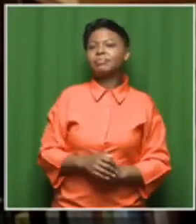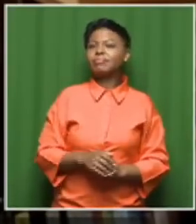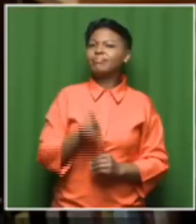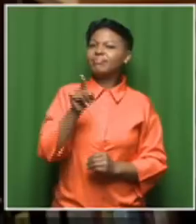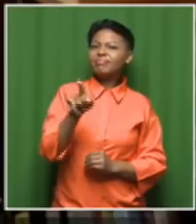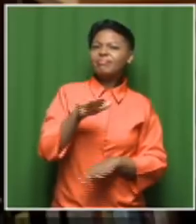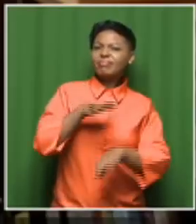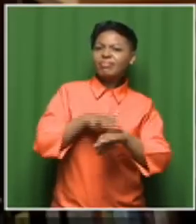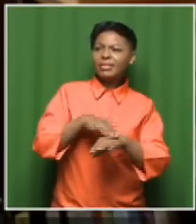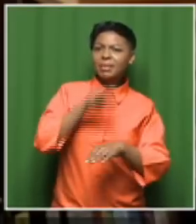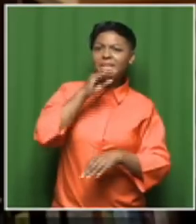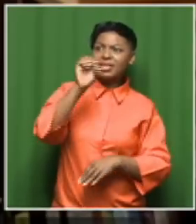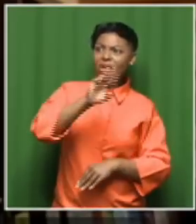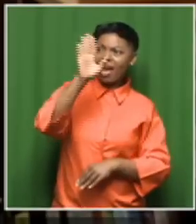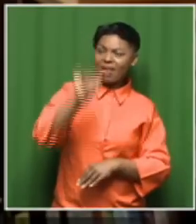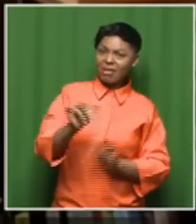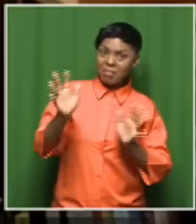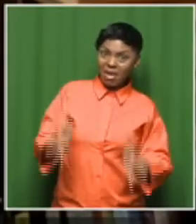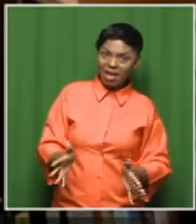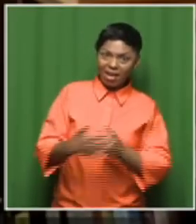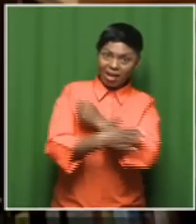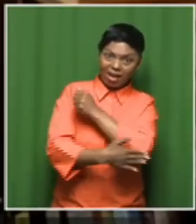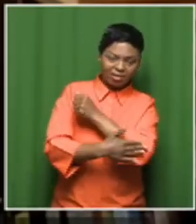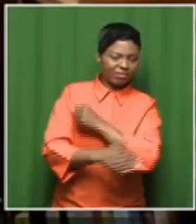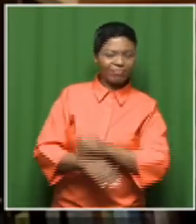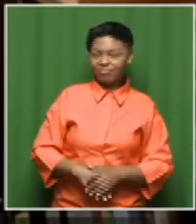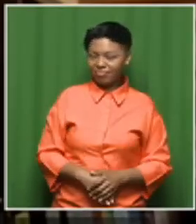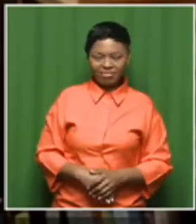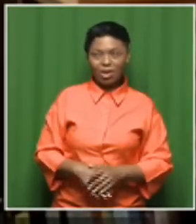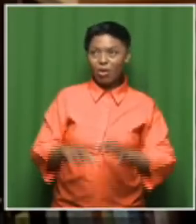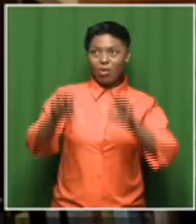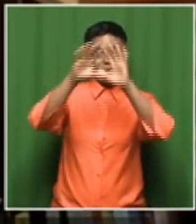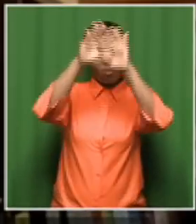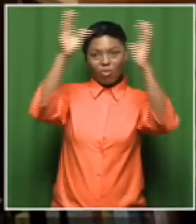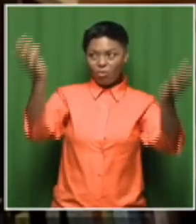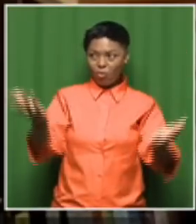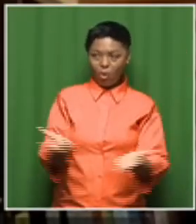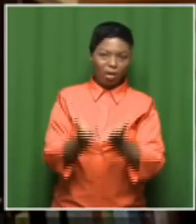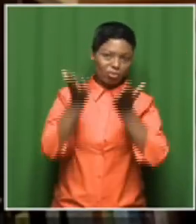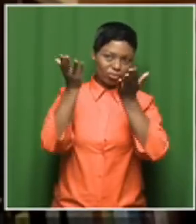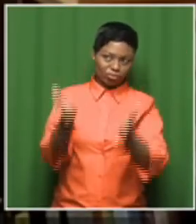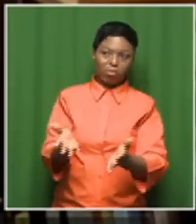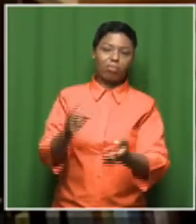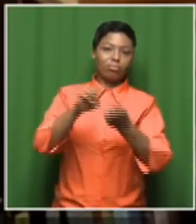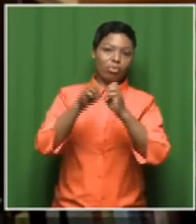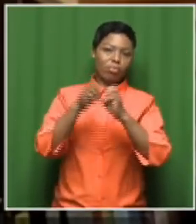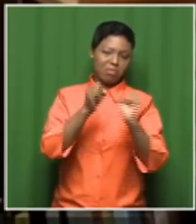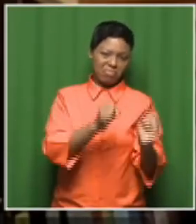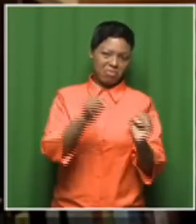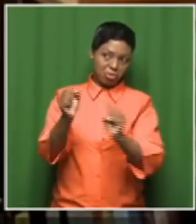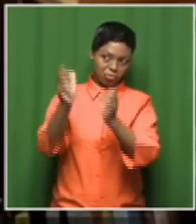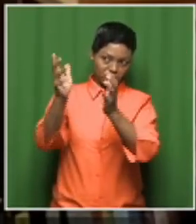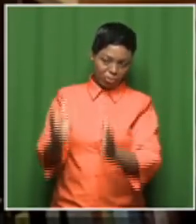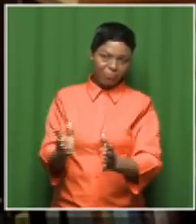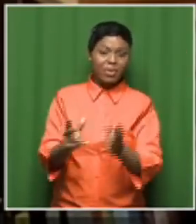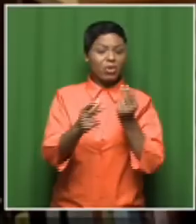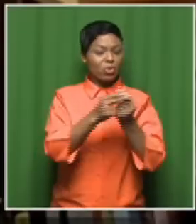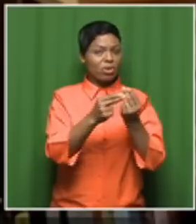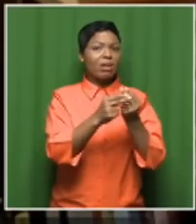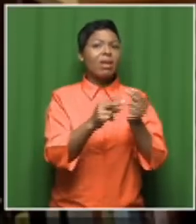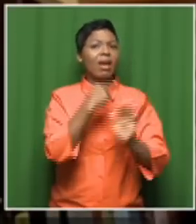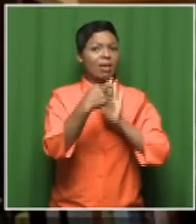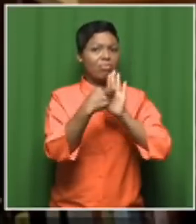not just South Africa, this is a global problem. The unions have more need to be relevant today, but they're not. They